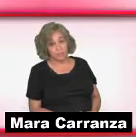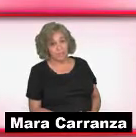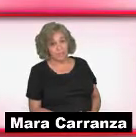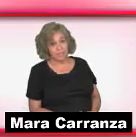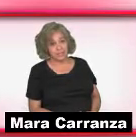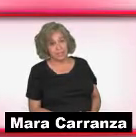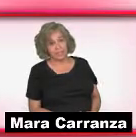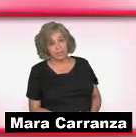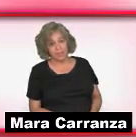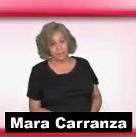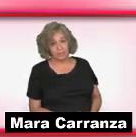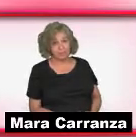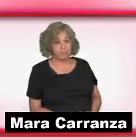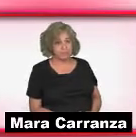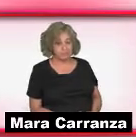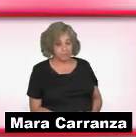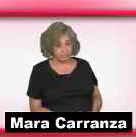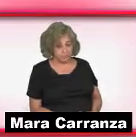Precisamente, Toño. Precisely, Toño.